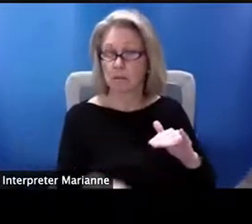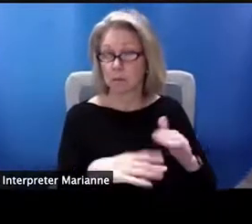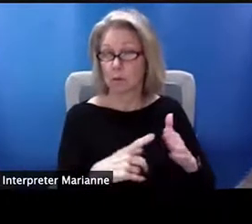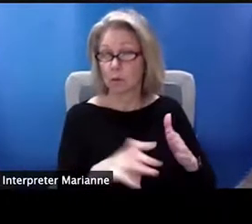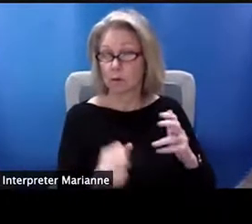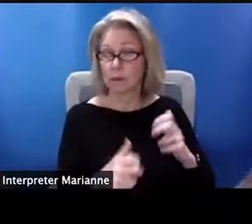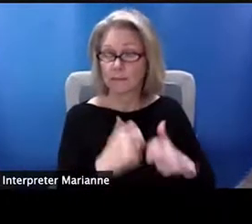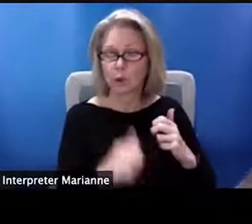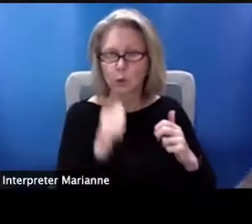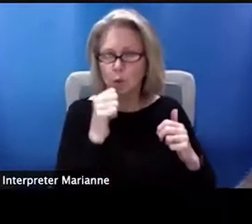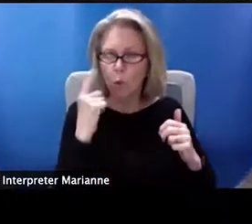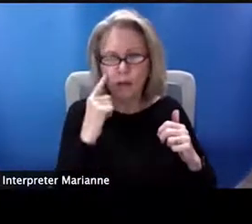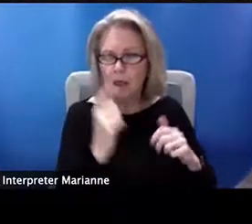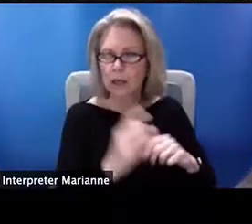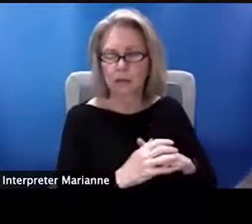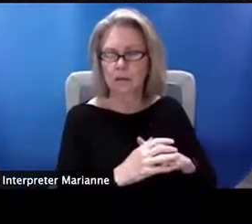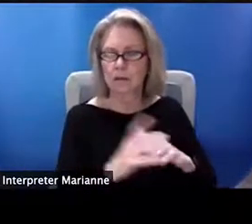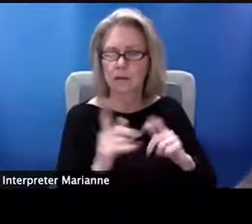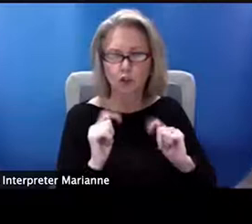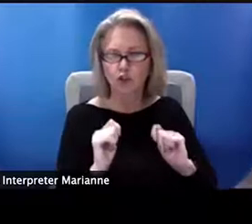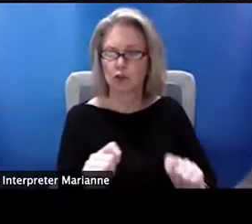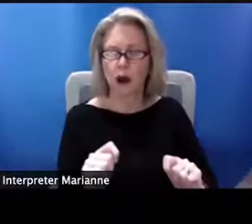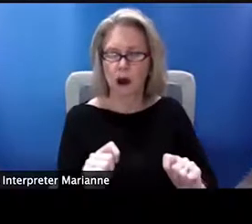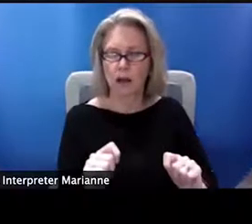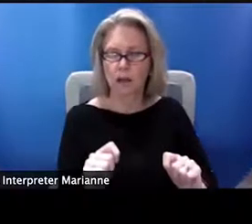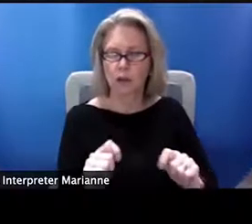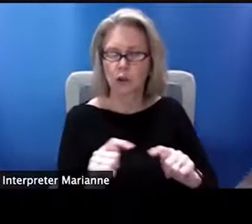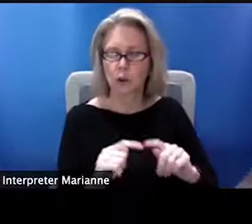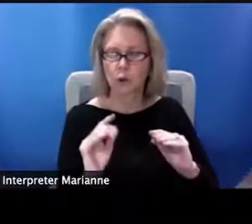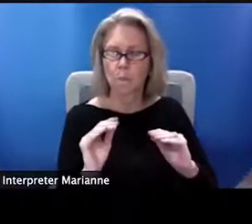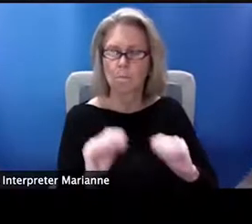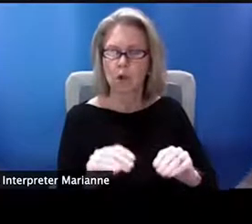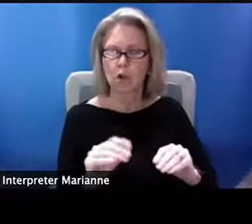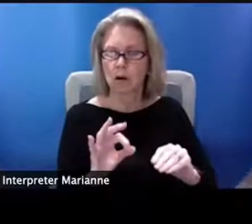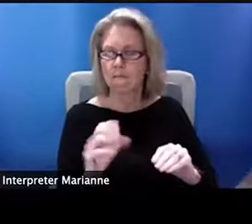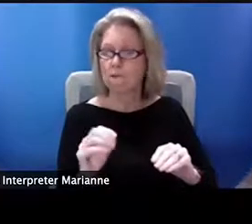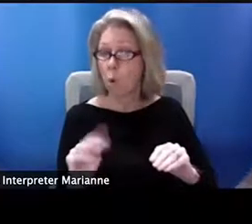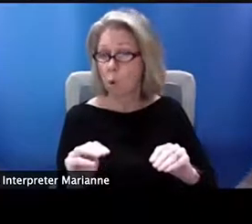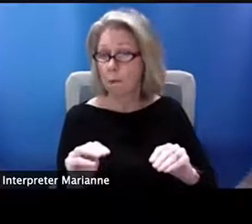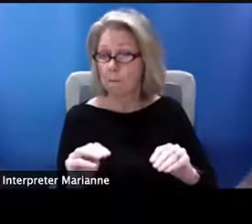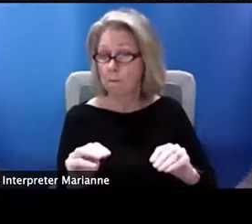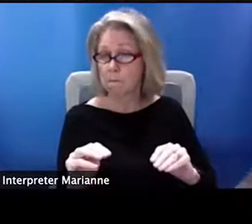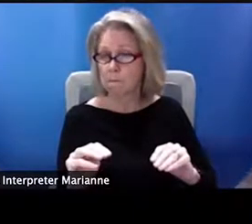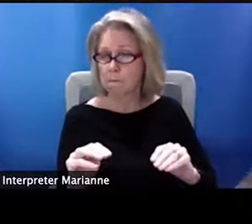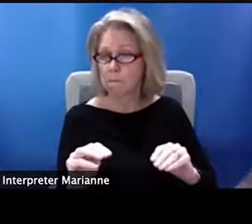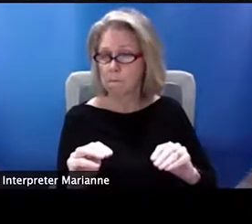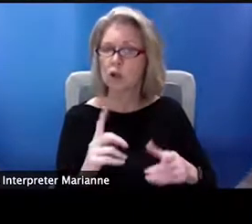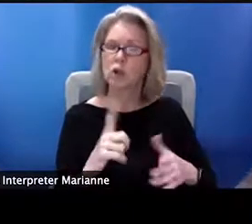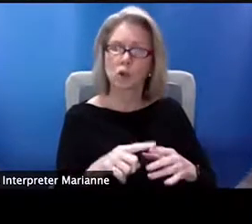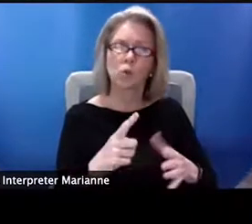difficult there. I don't think it is the trying to, you know, put a form to what that togetherness should